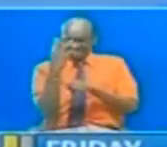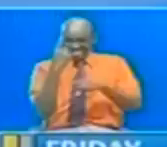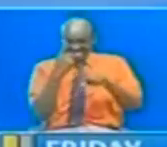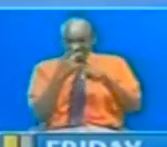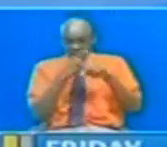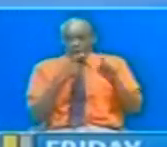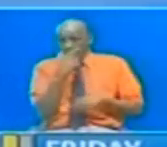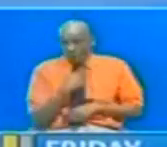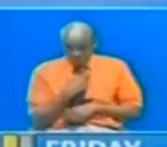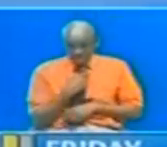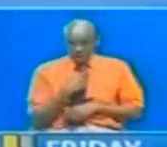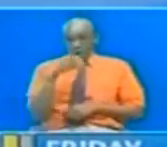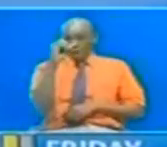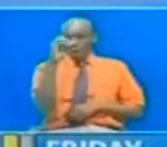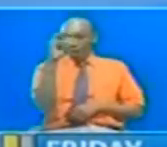14-year-old